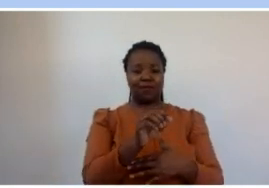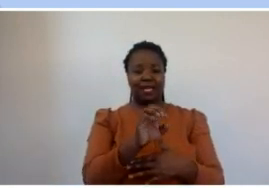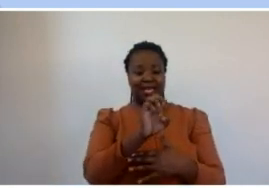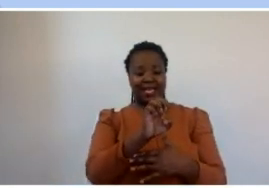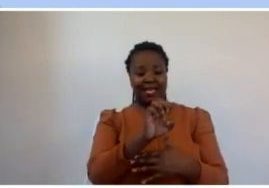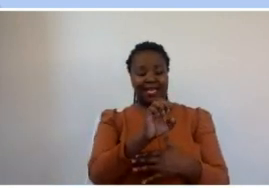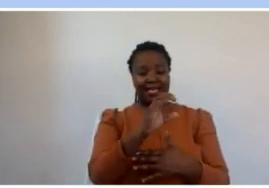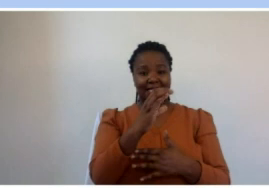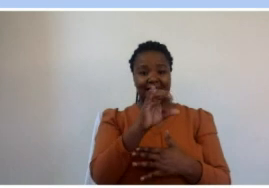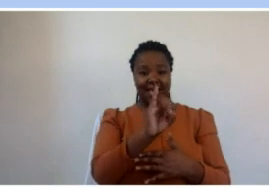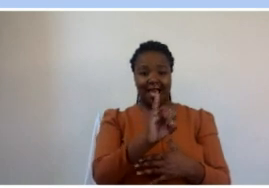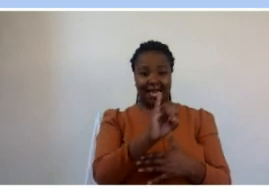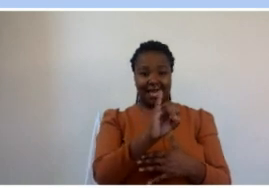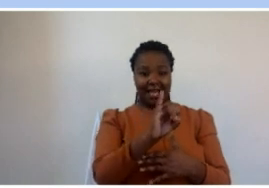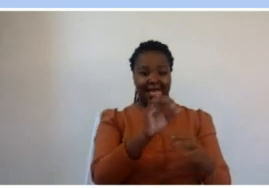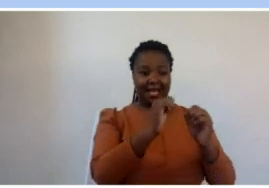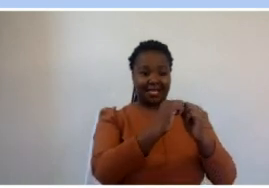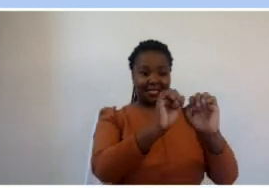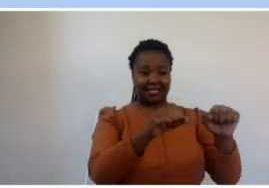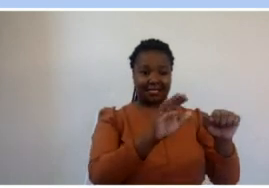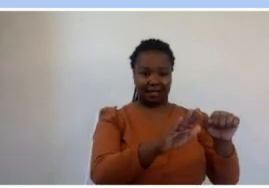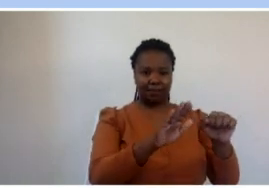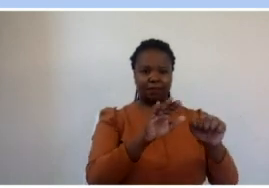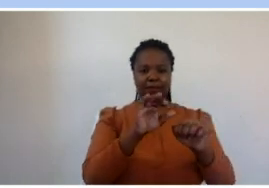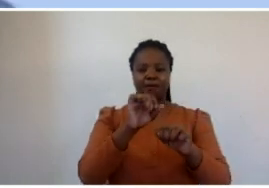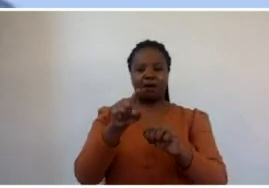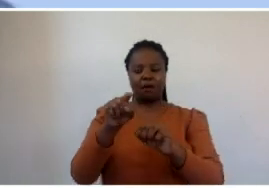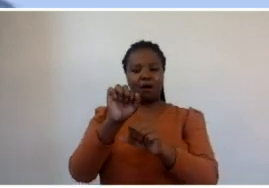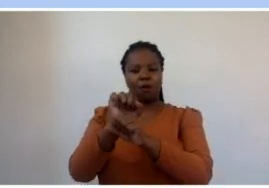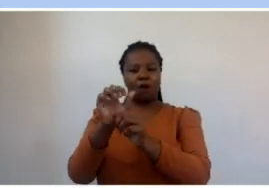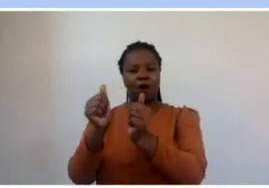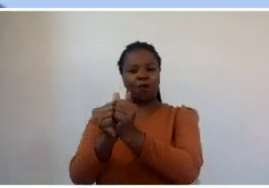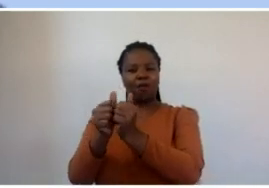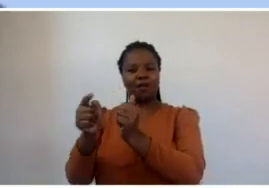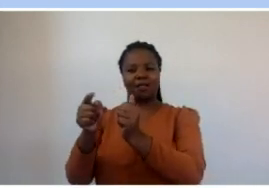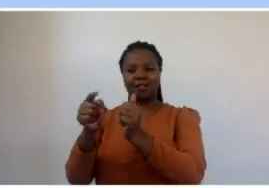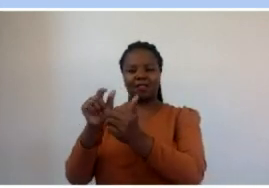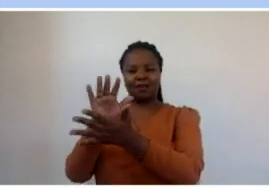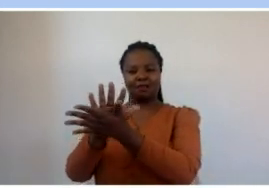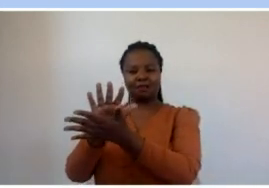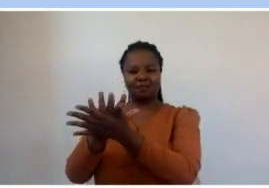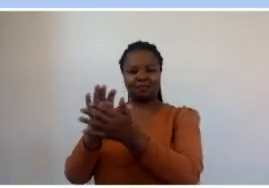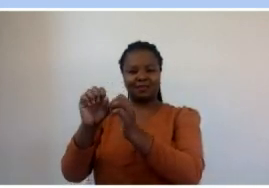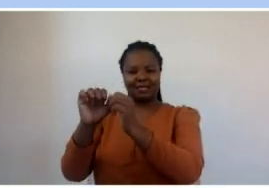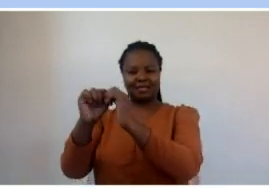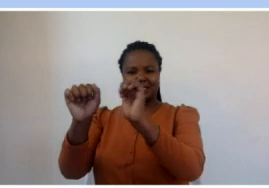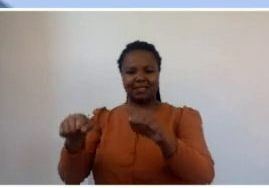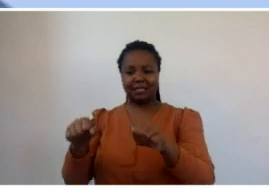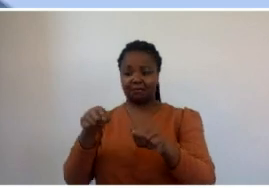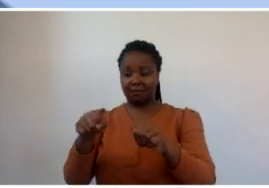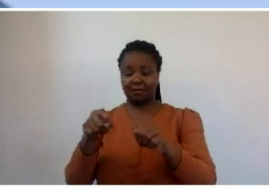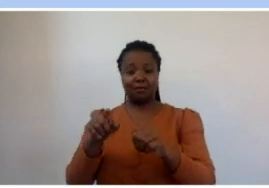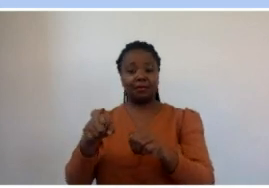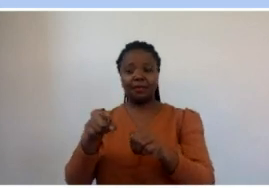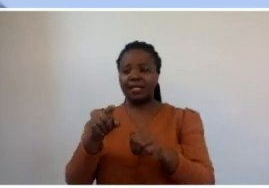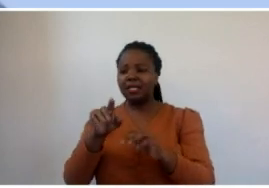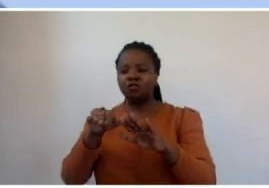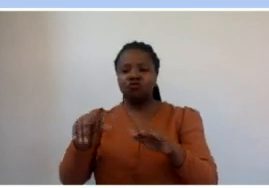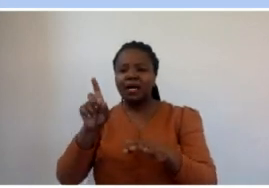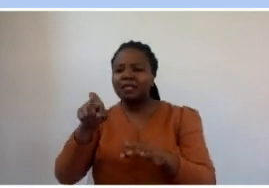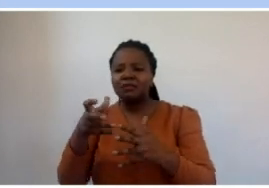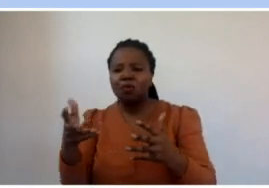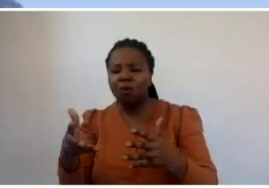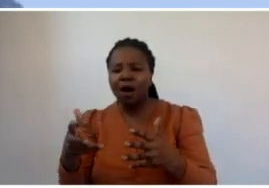school system. That when children go into school, the knowledge that's learned about them and the needs they have and how they act, that needs